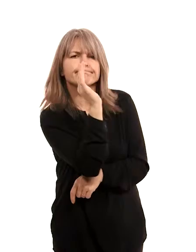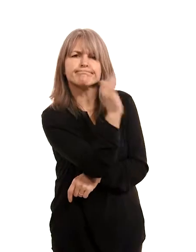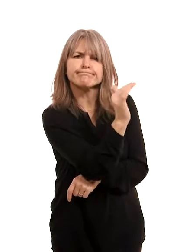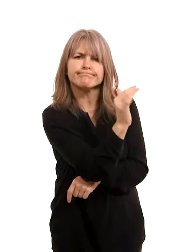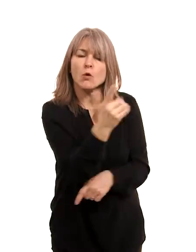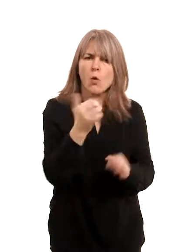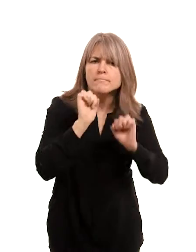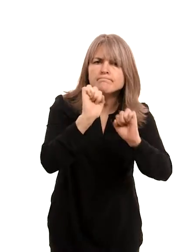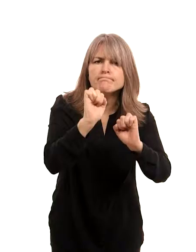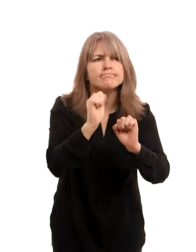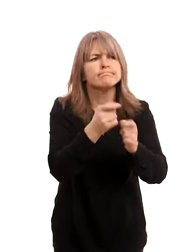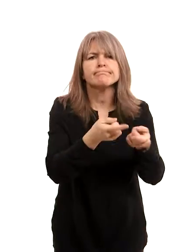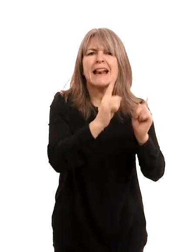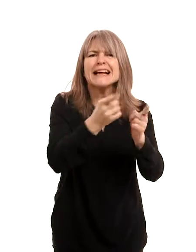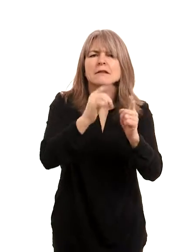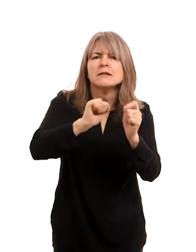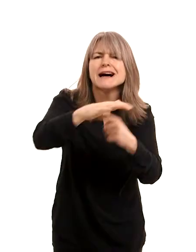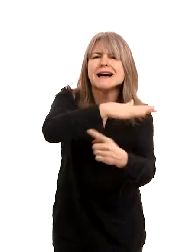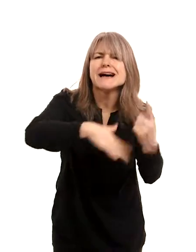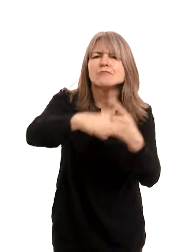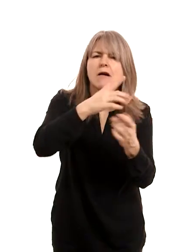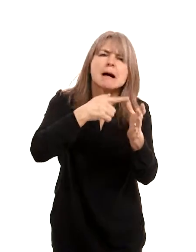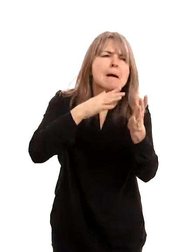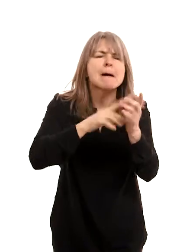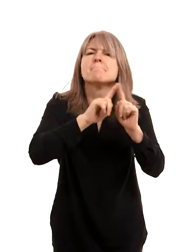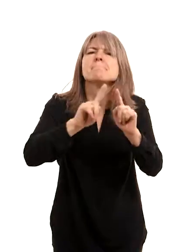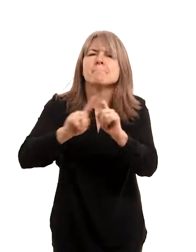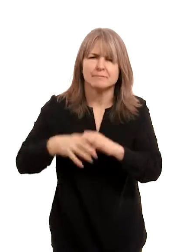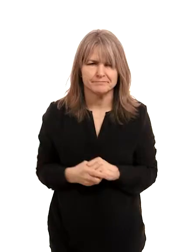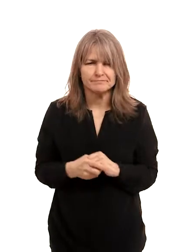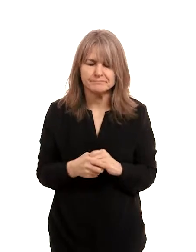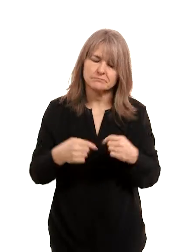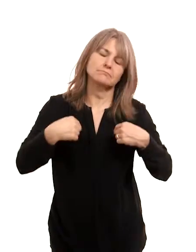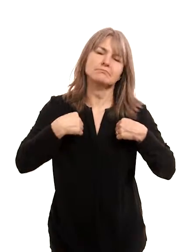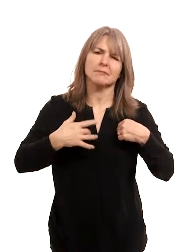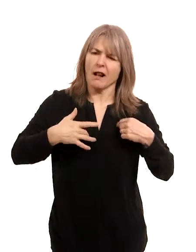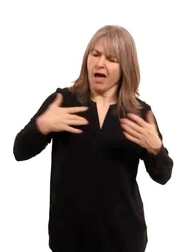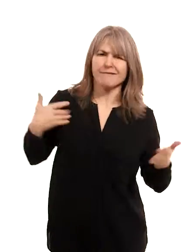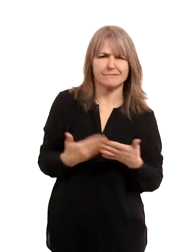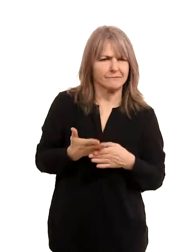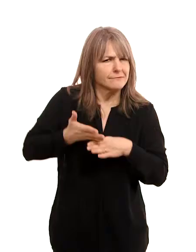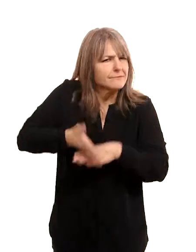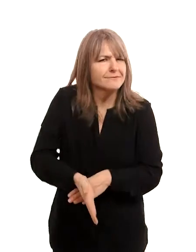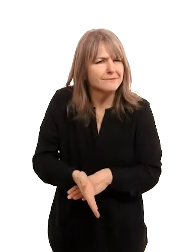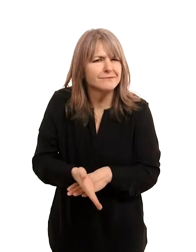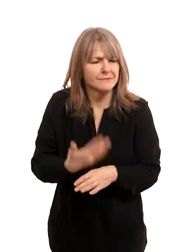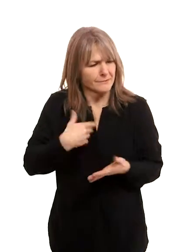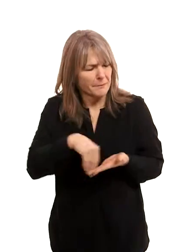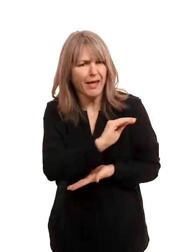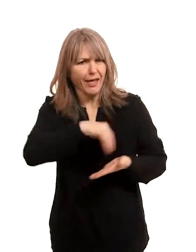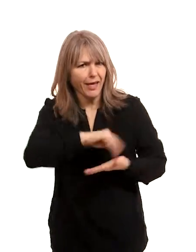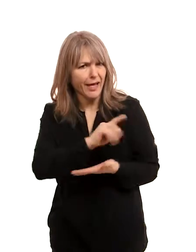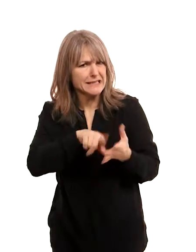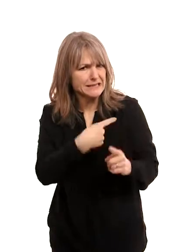we lead. We're working hard, we're paying for taxes, we're doing a lot of things in the community. You want to ensure that